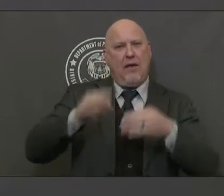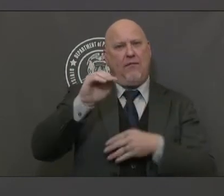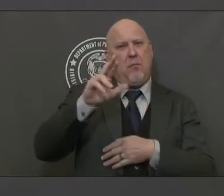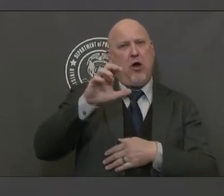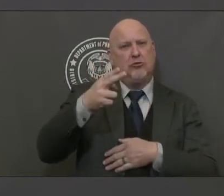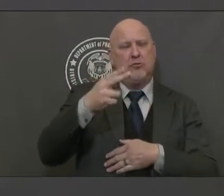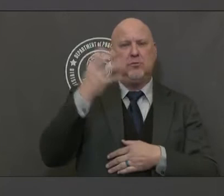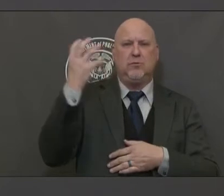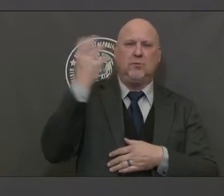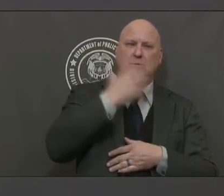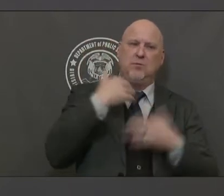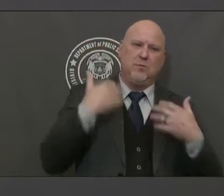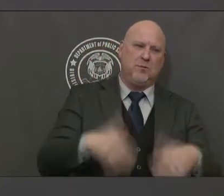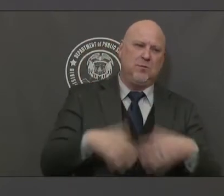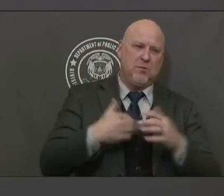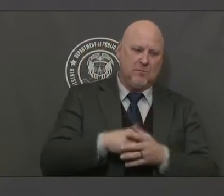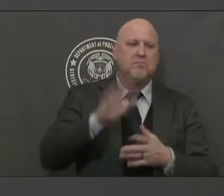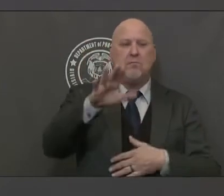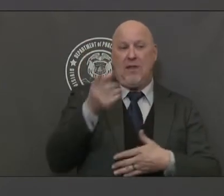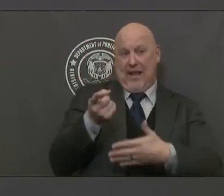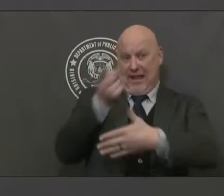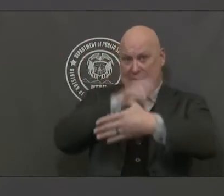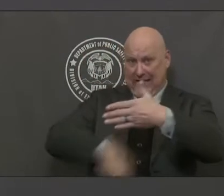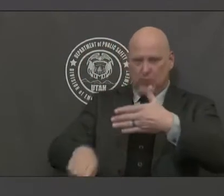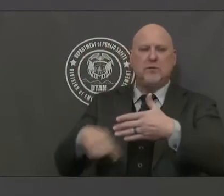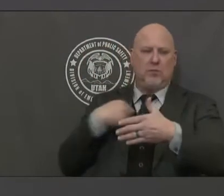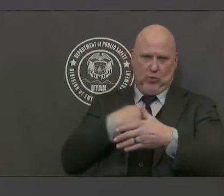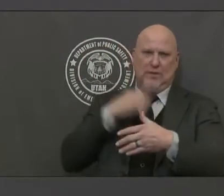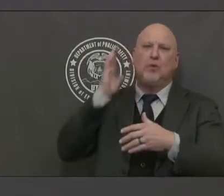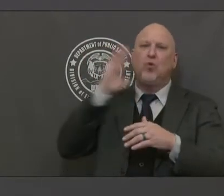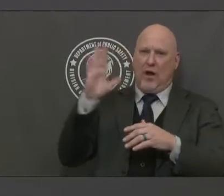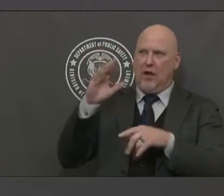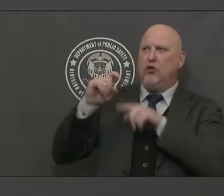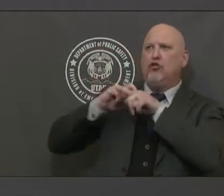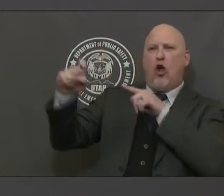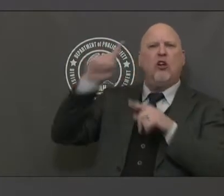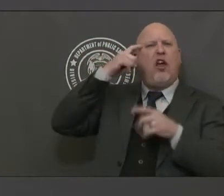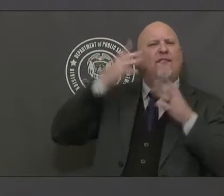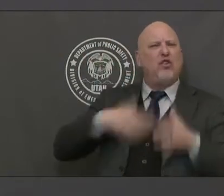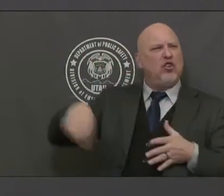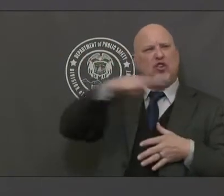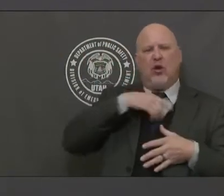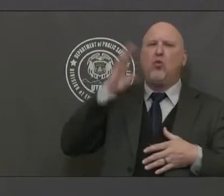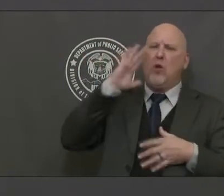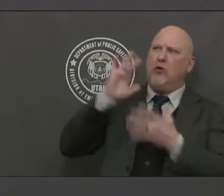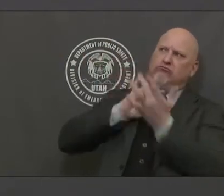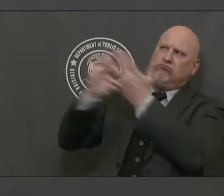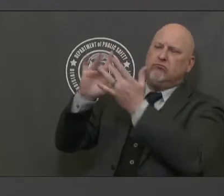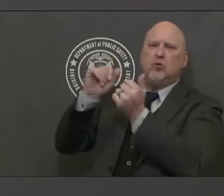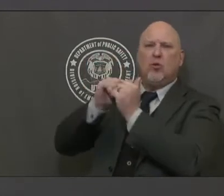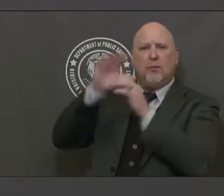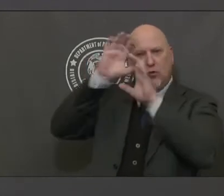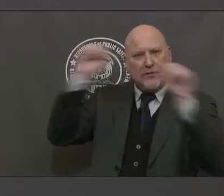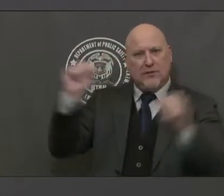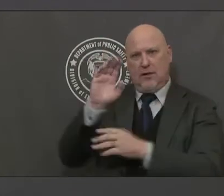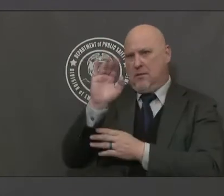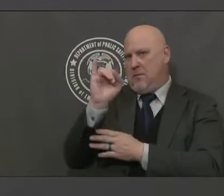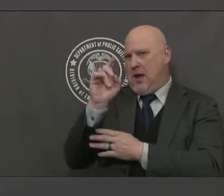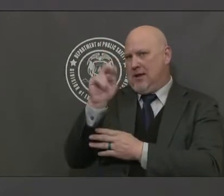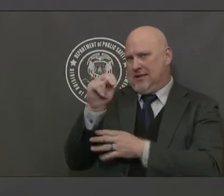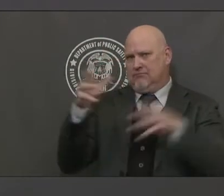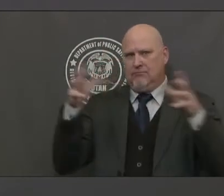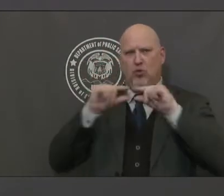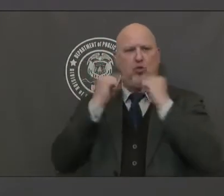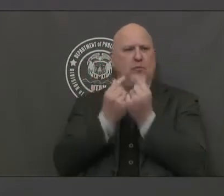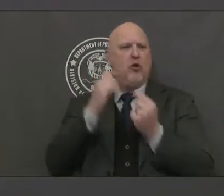they will give us even better insight into those doses end of March heading into April. Also, really good news. Some of the Johnson & Johnson